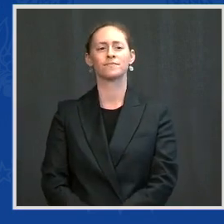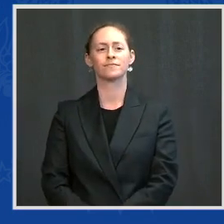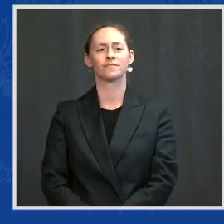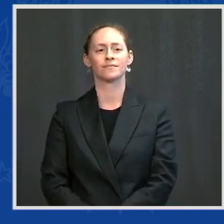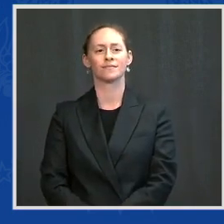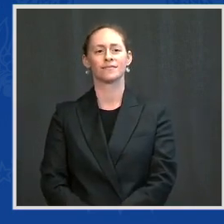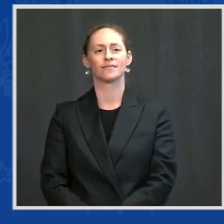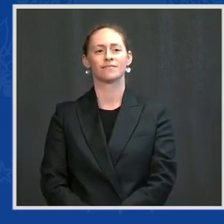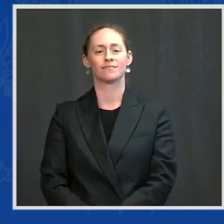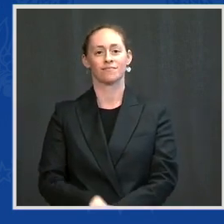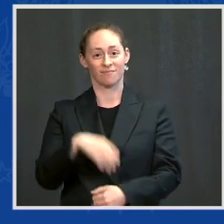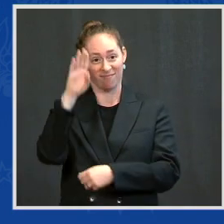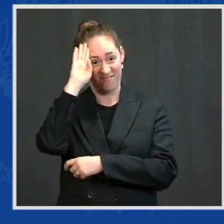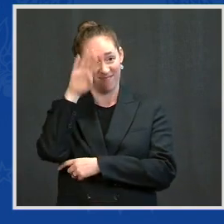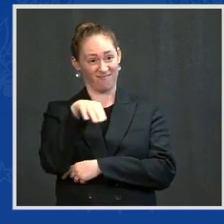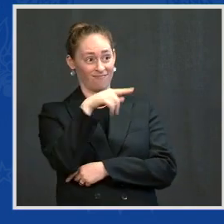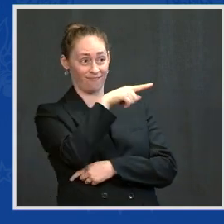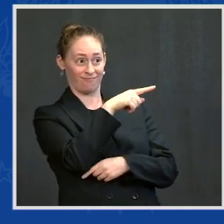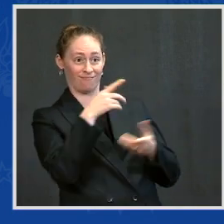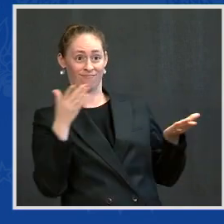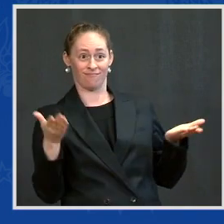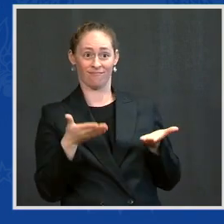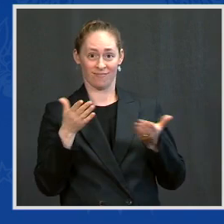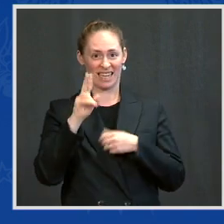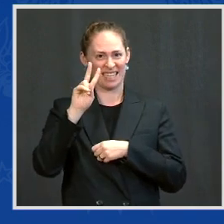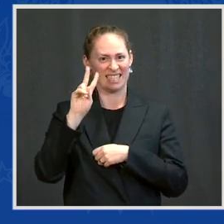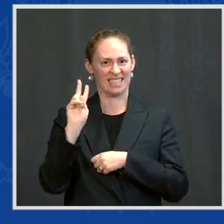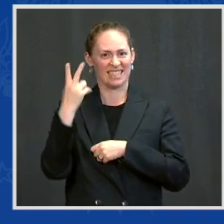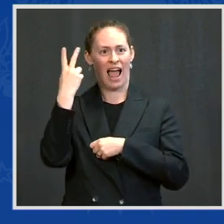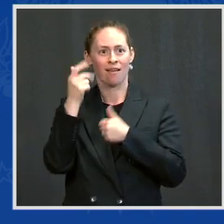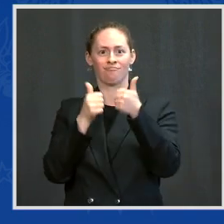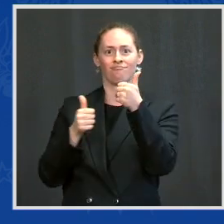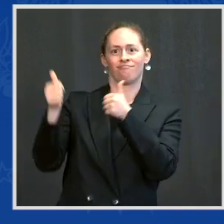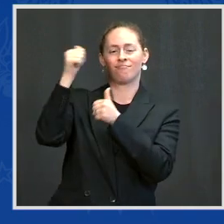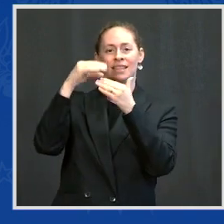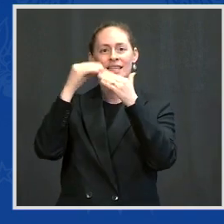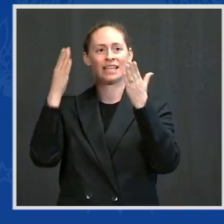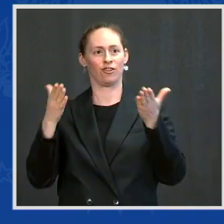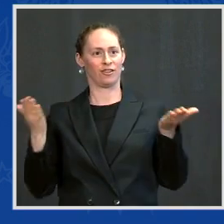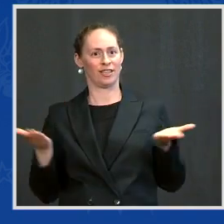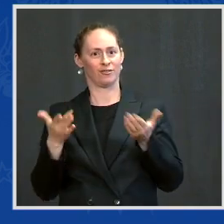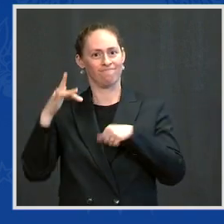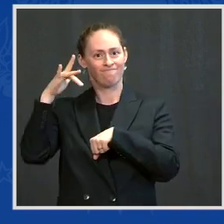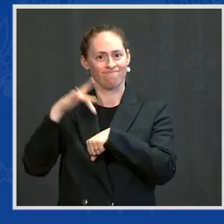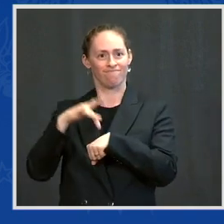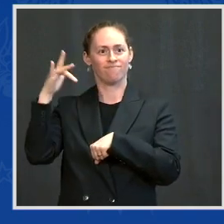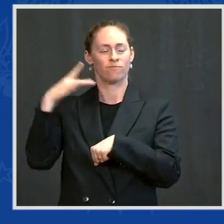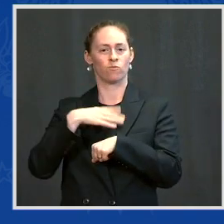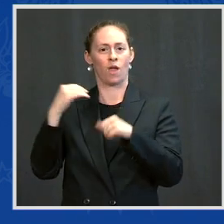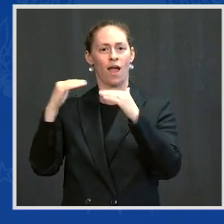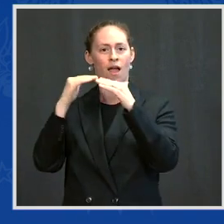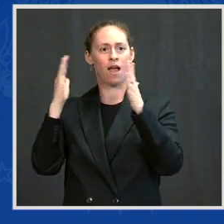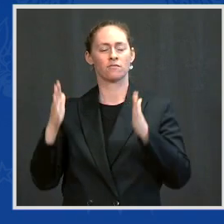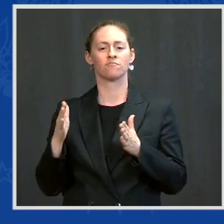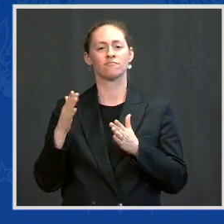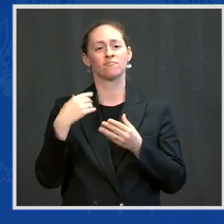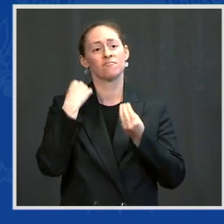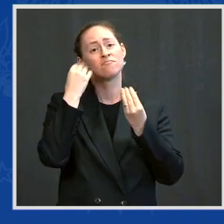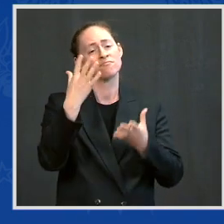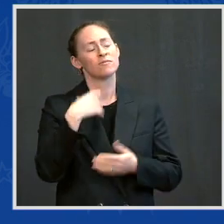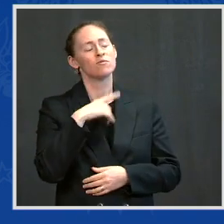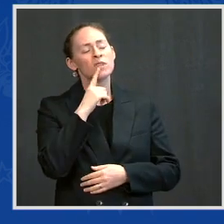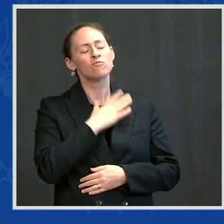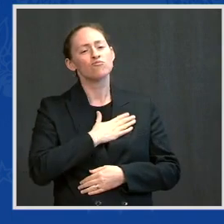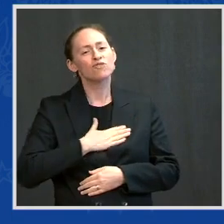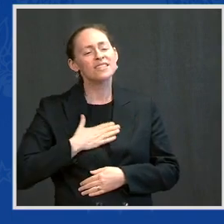and the White House since I've been president, and it's been a real joy. It's a reflection of how much we